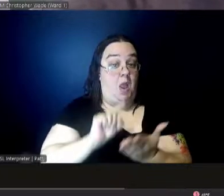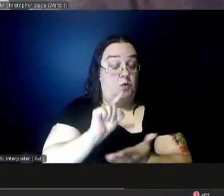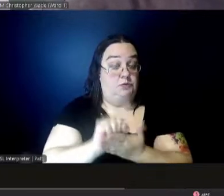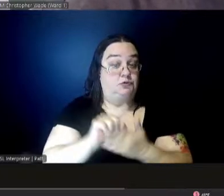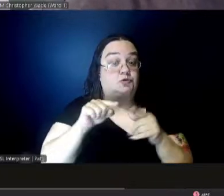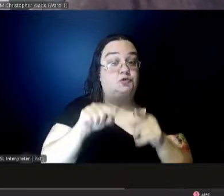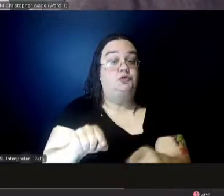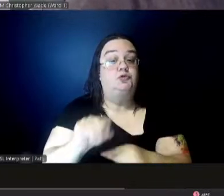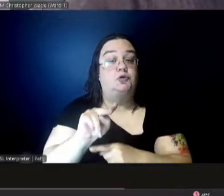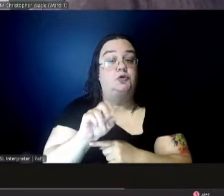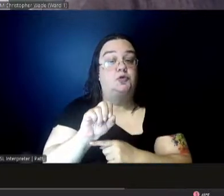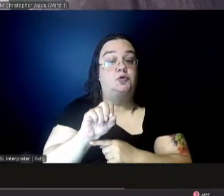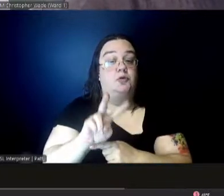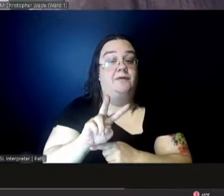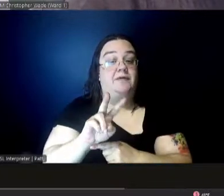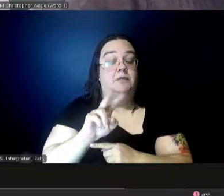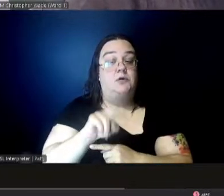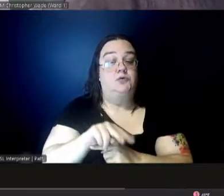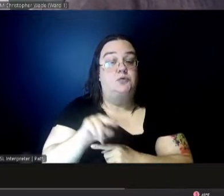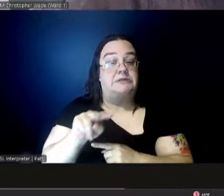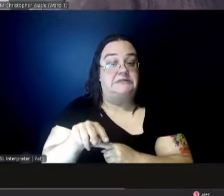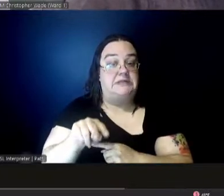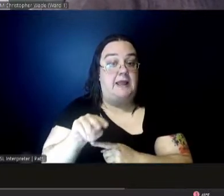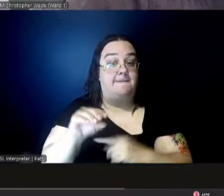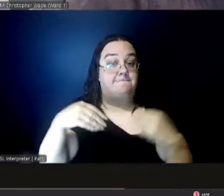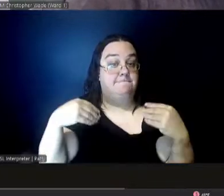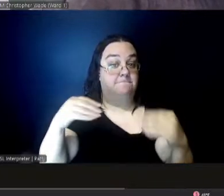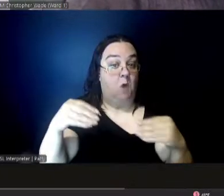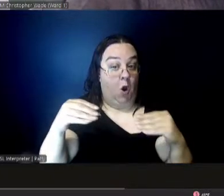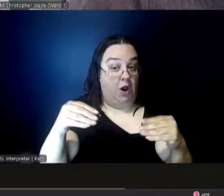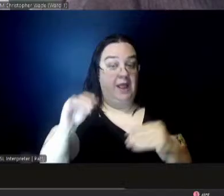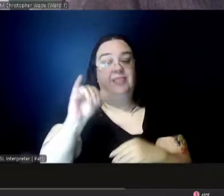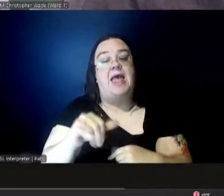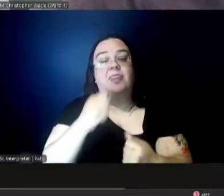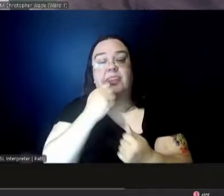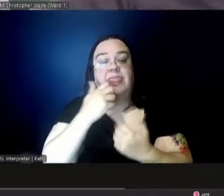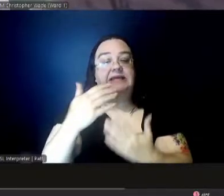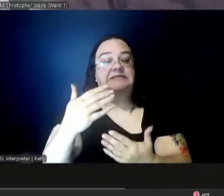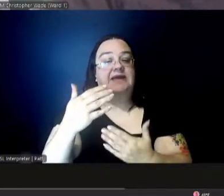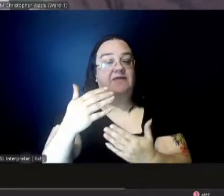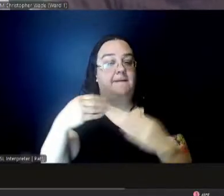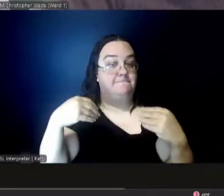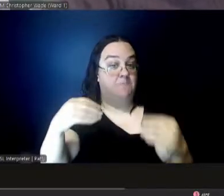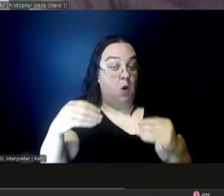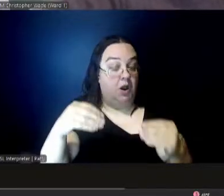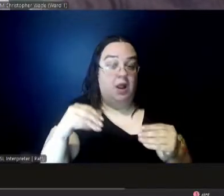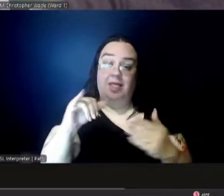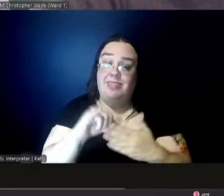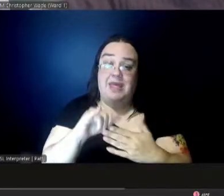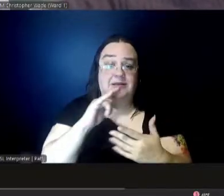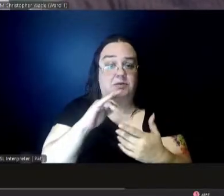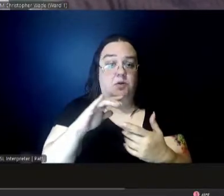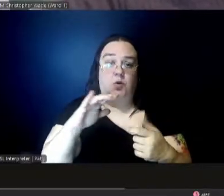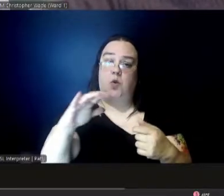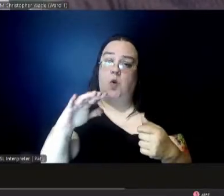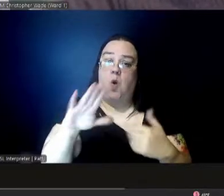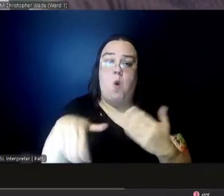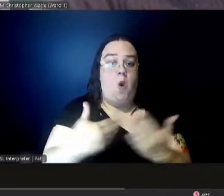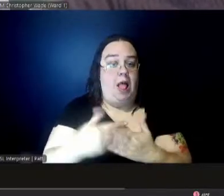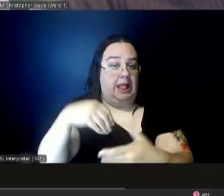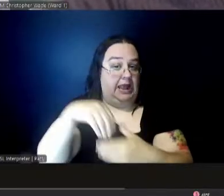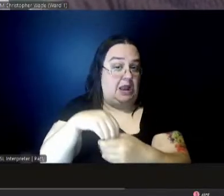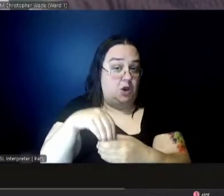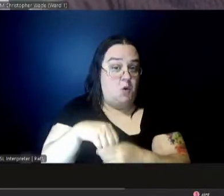November 22nd market. That is the Thanksgiving market. It is entirely indoors. It will be in the